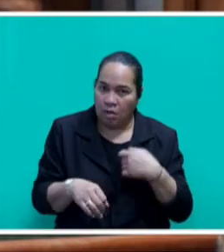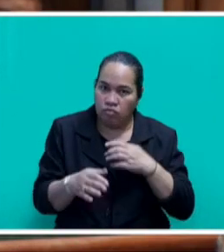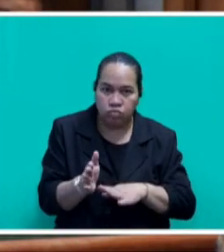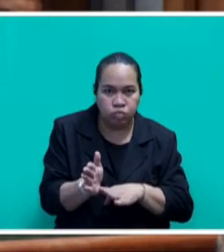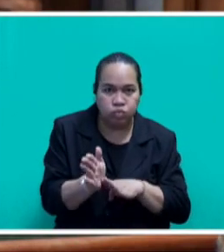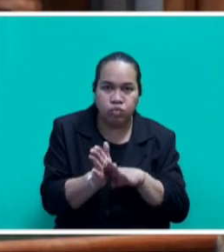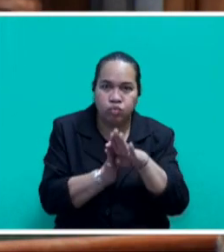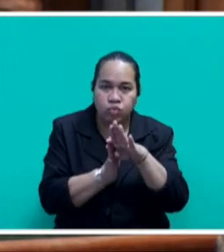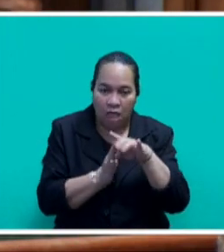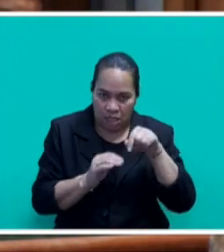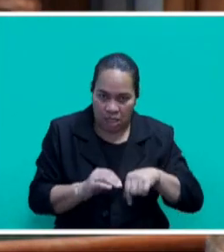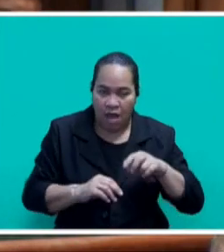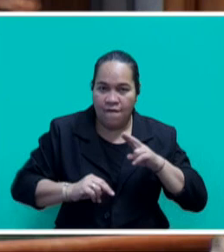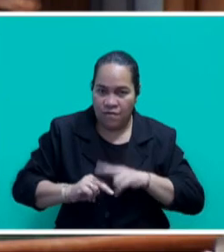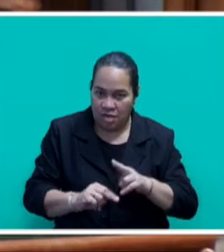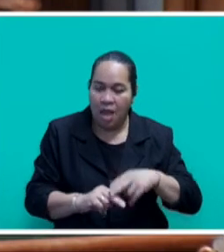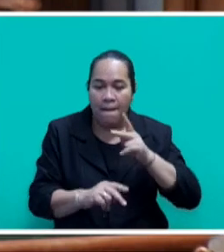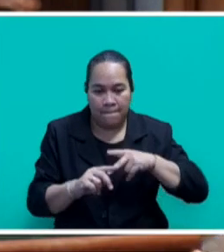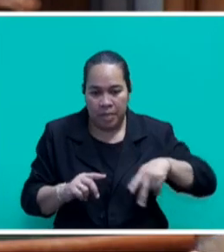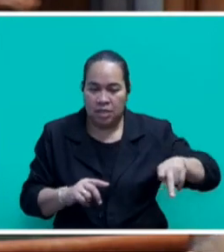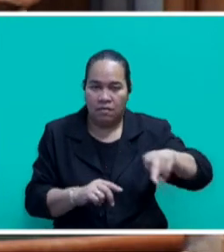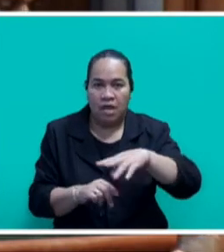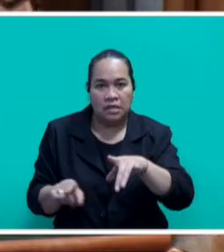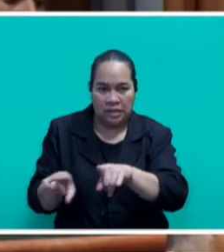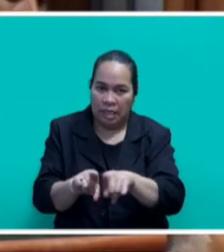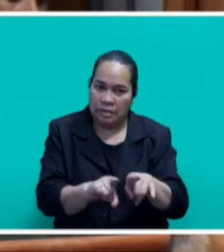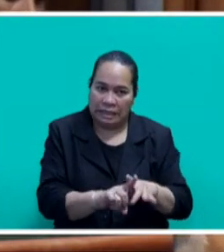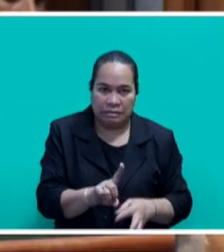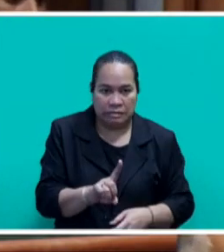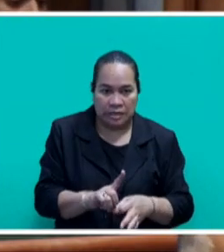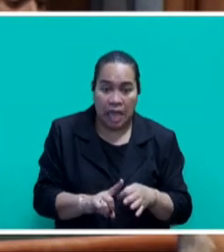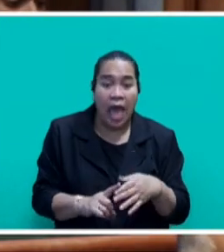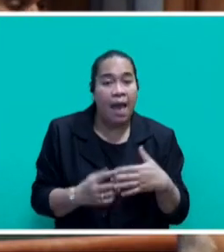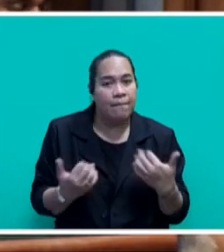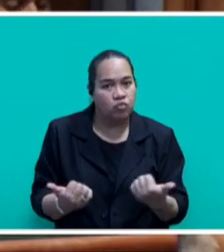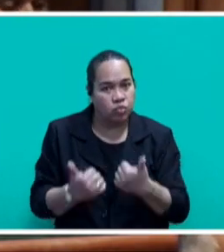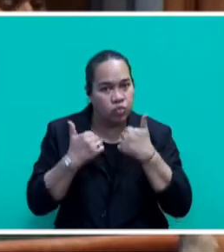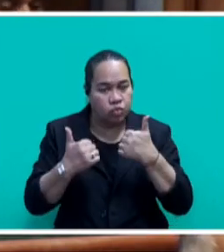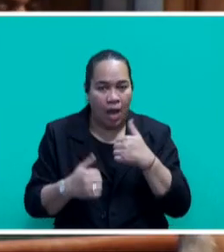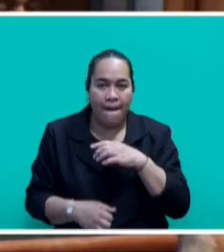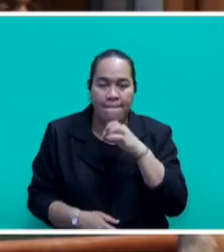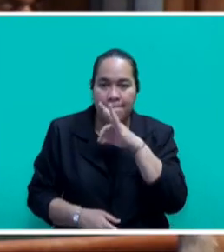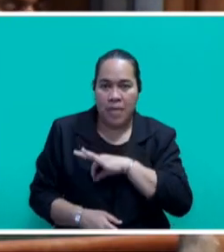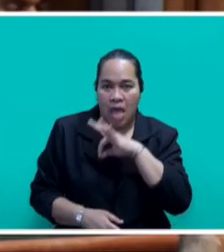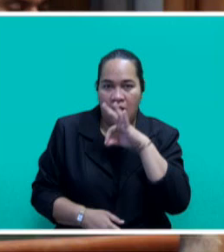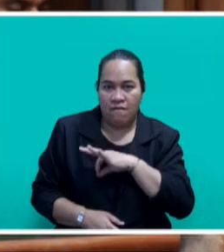and the Pacific. And it has enormous benefits.